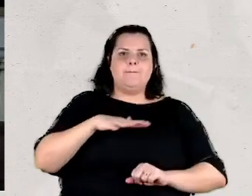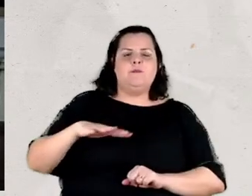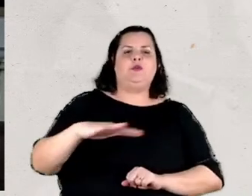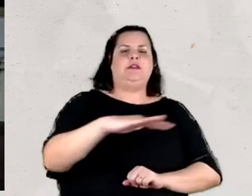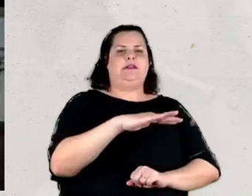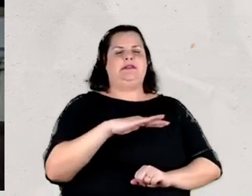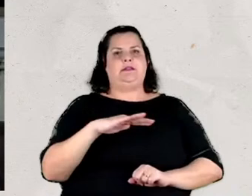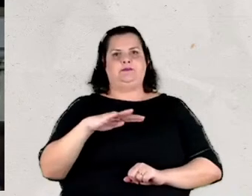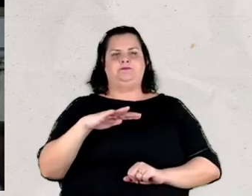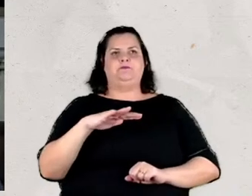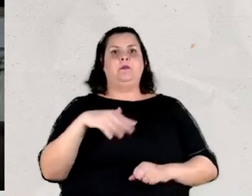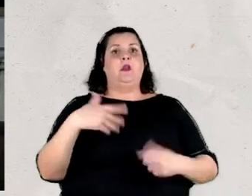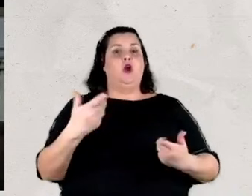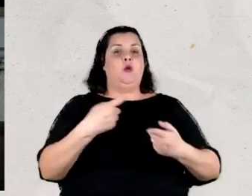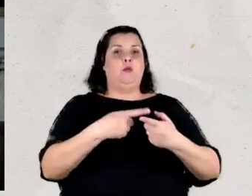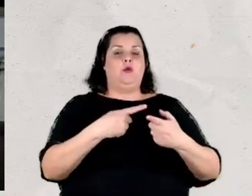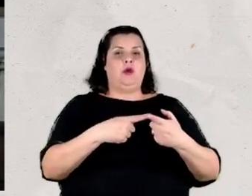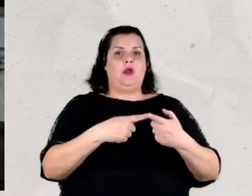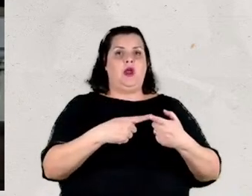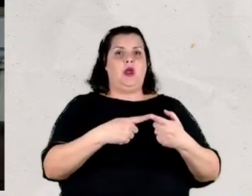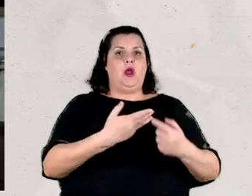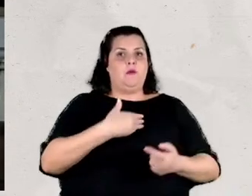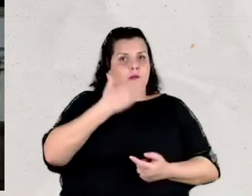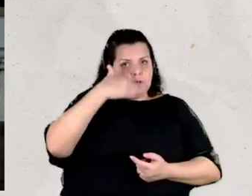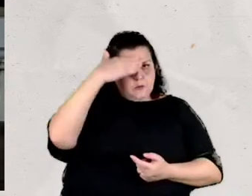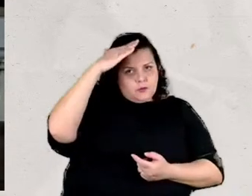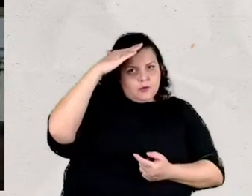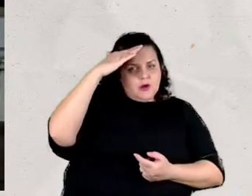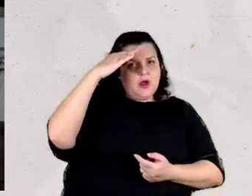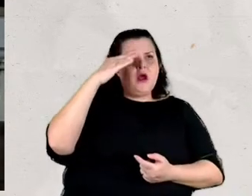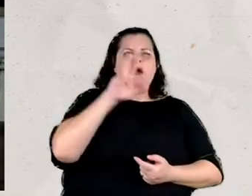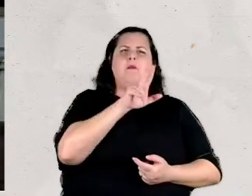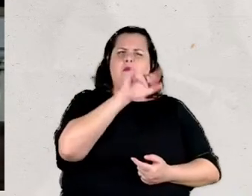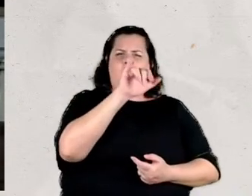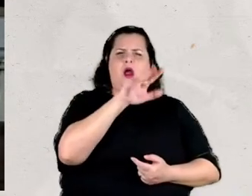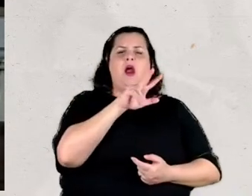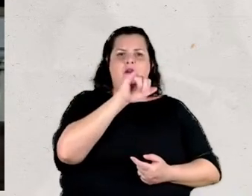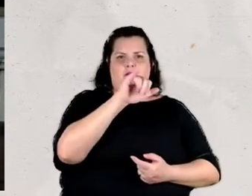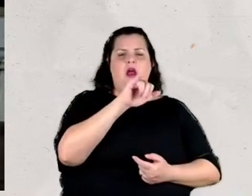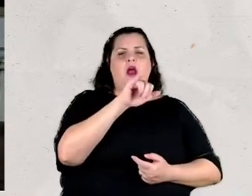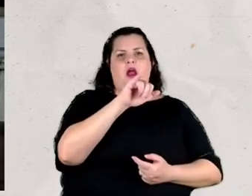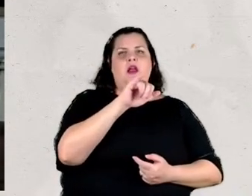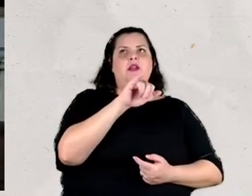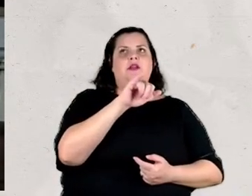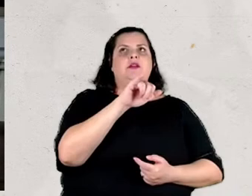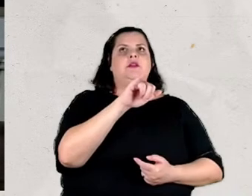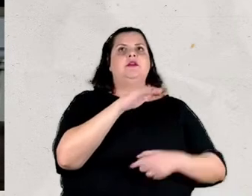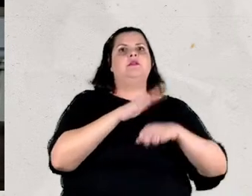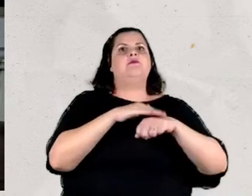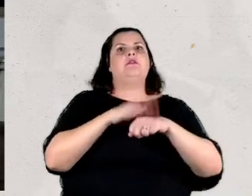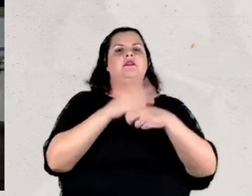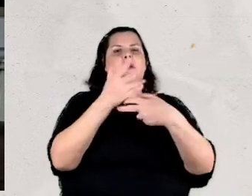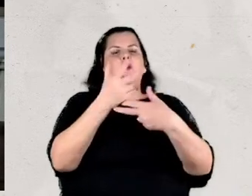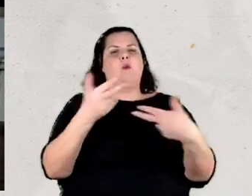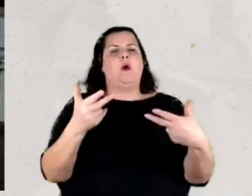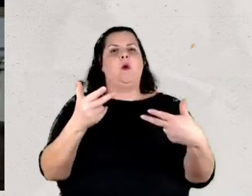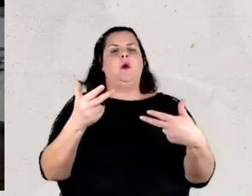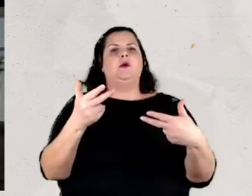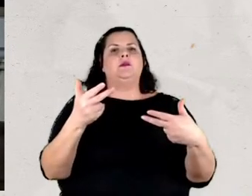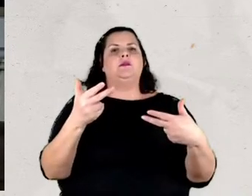toward normalizing relations with Israel. The reports here are that the Saudis are not going to go too